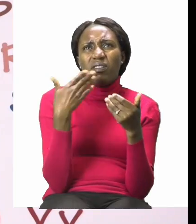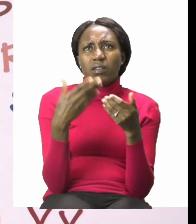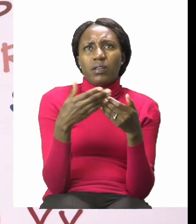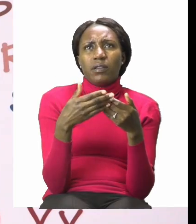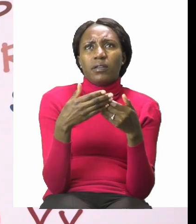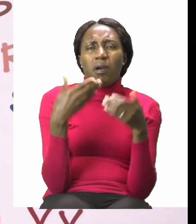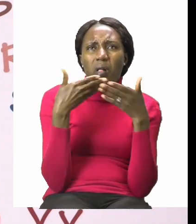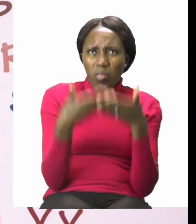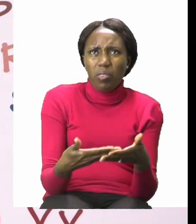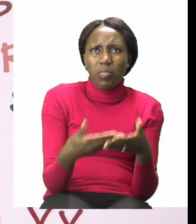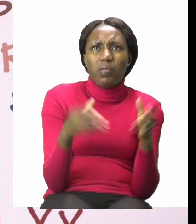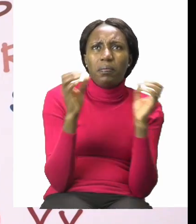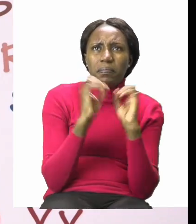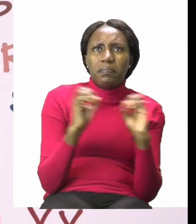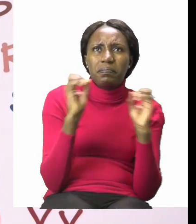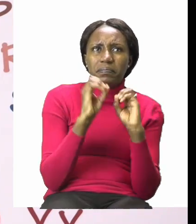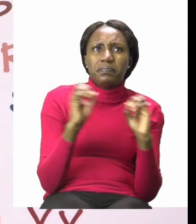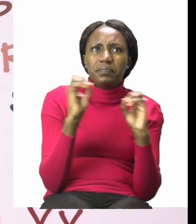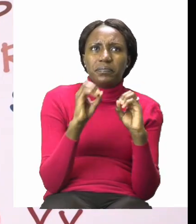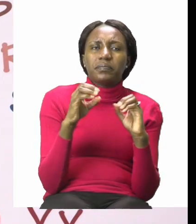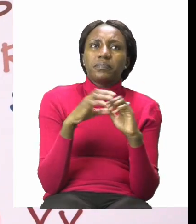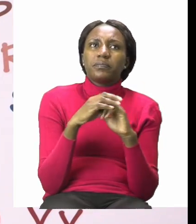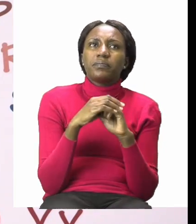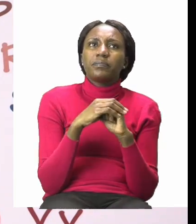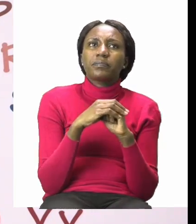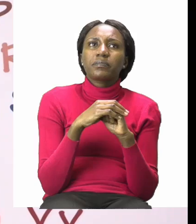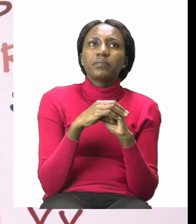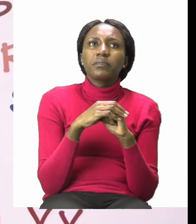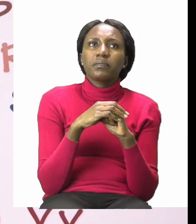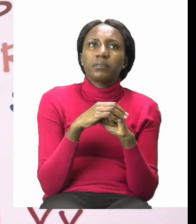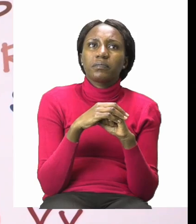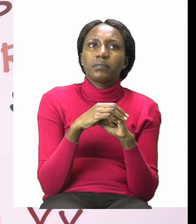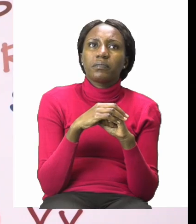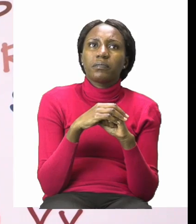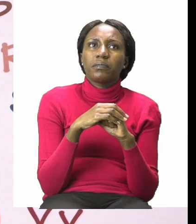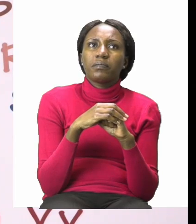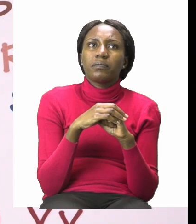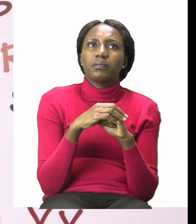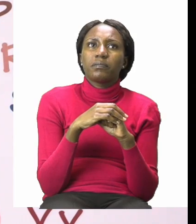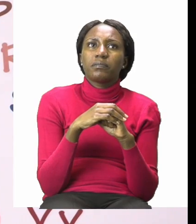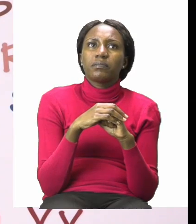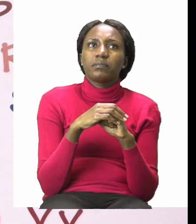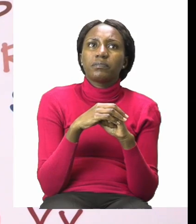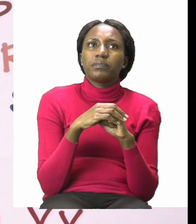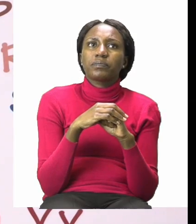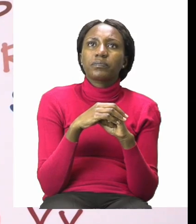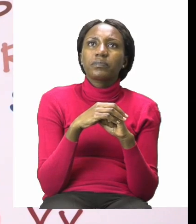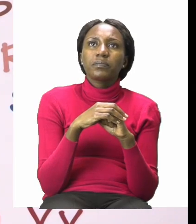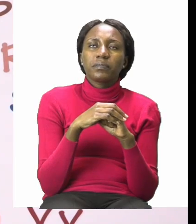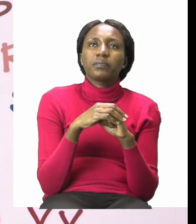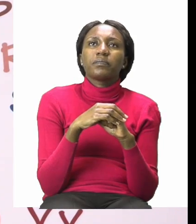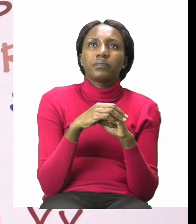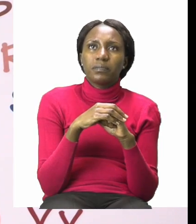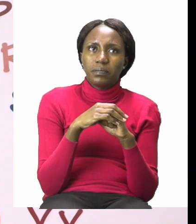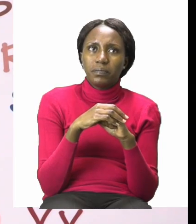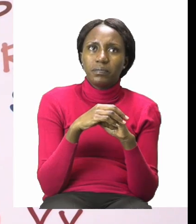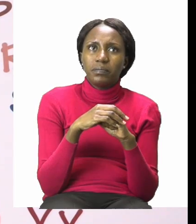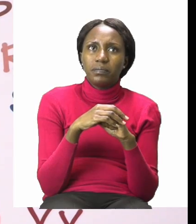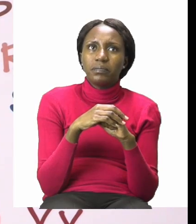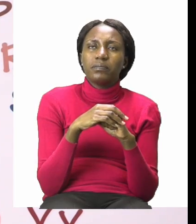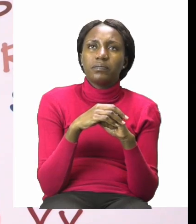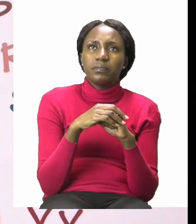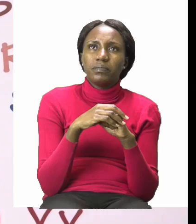whereby if we try to pick it up, we don't need both hands. We either need a few fingers